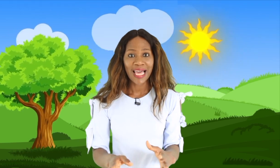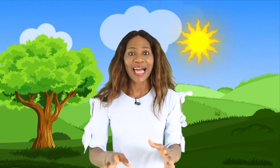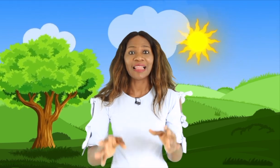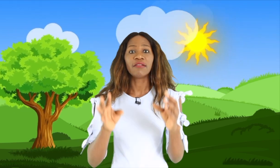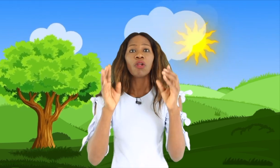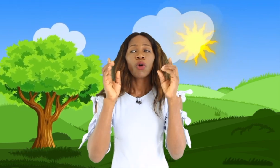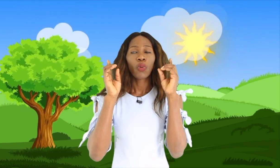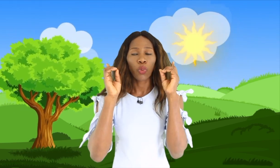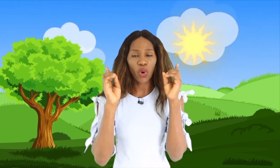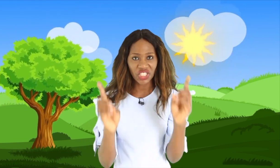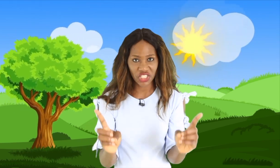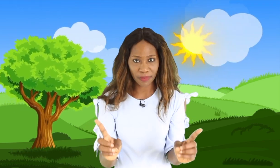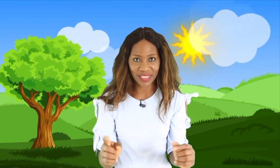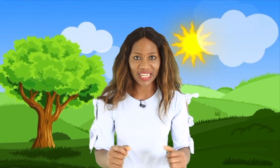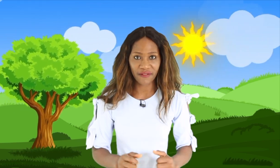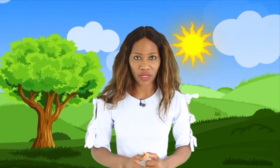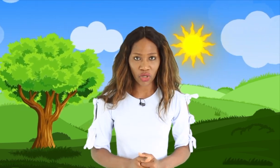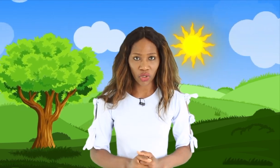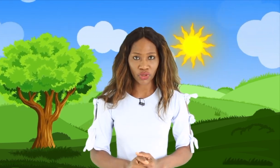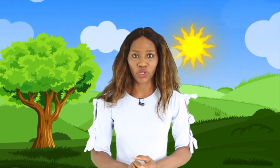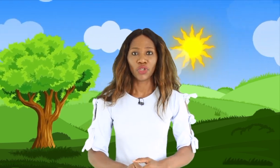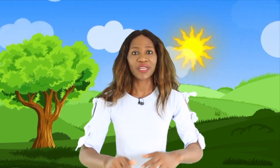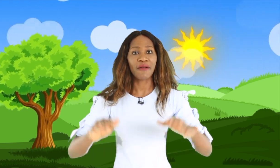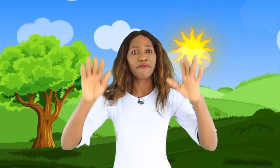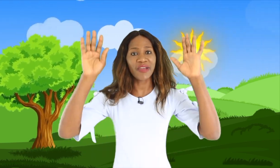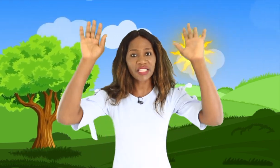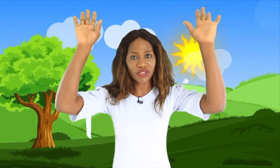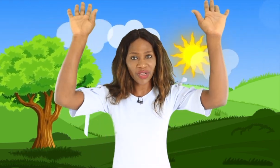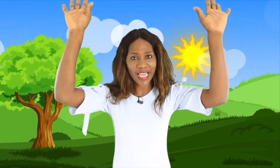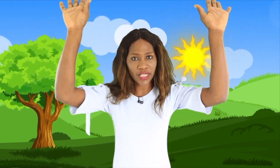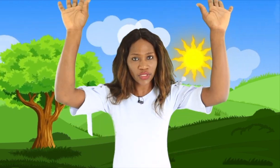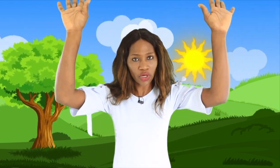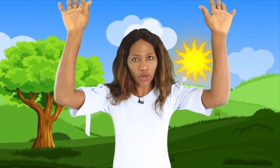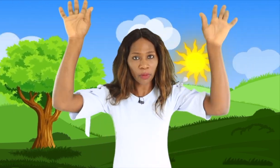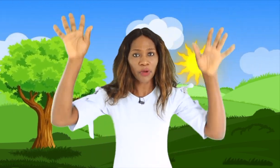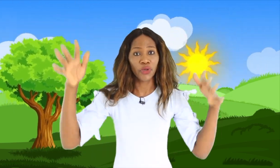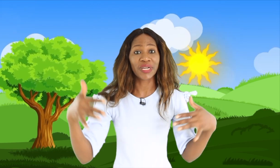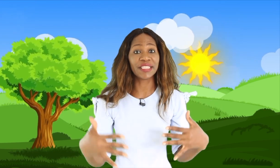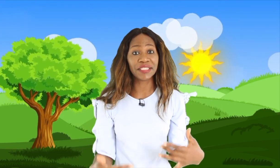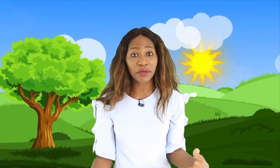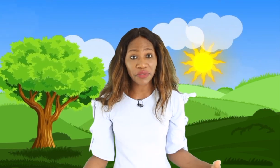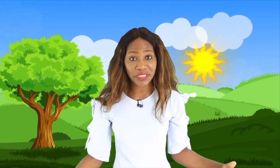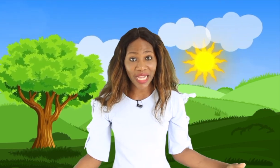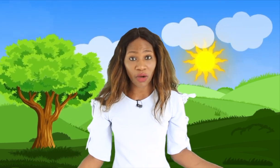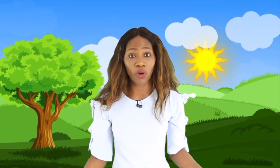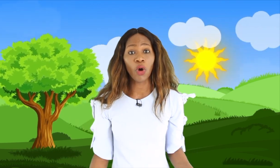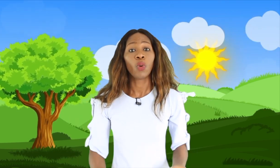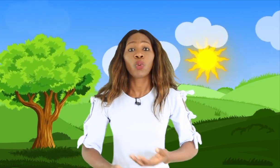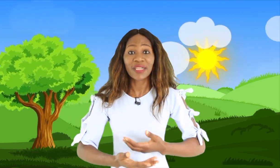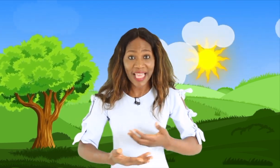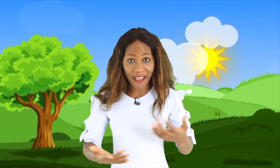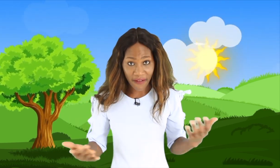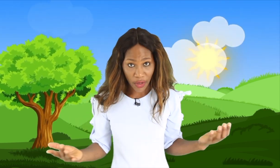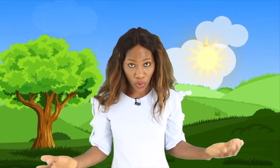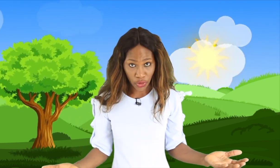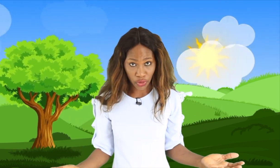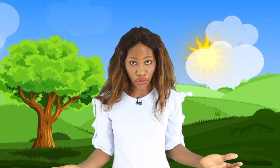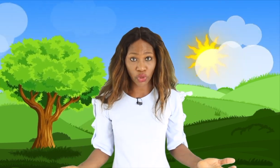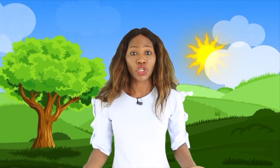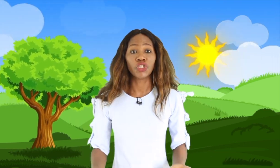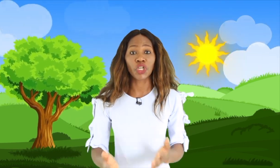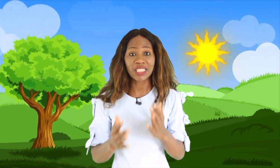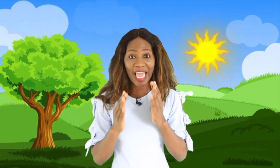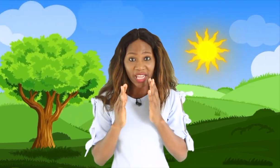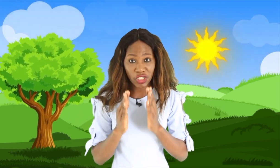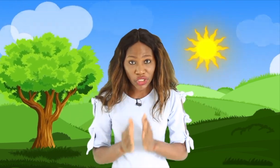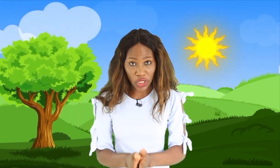Concentrate and worship the living God. You can raise your hands up, you can kneel down, whatever you want to